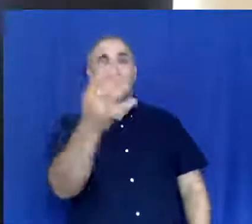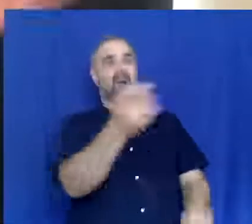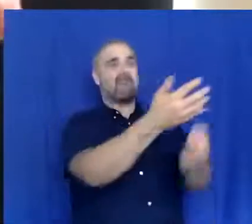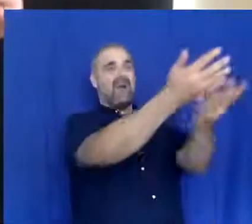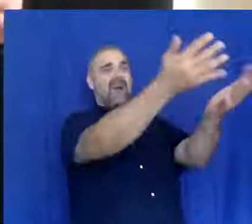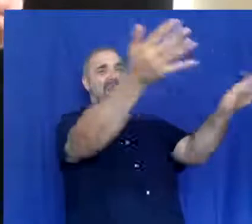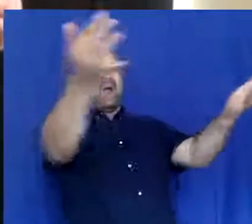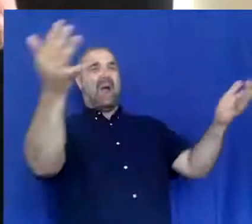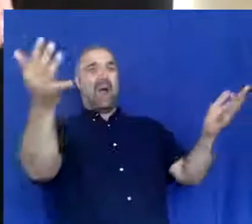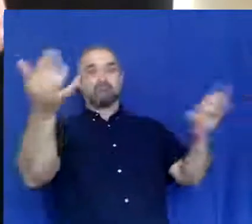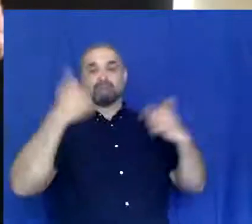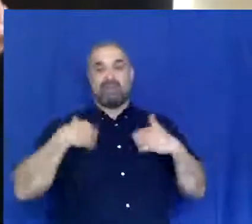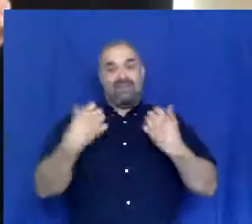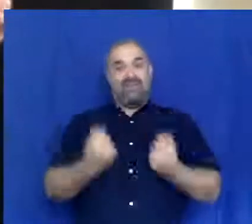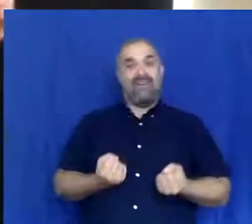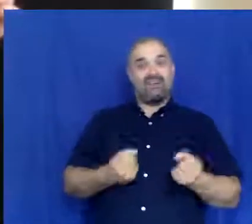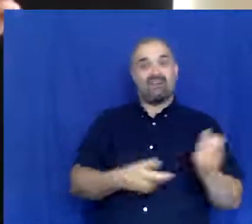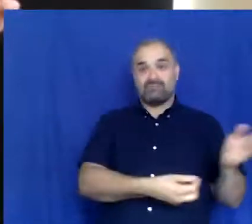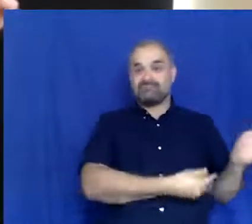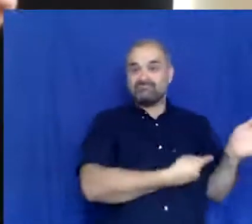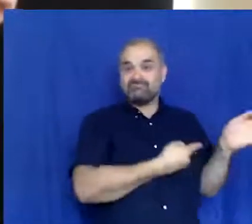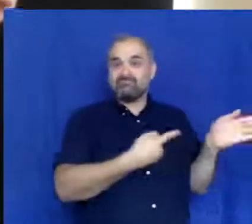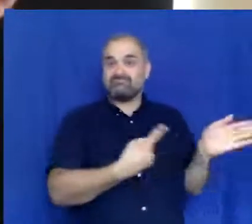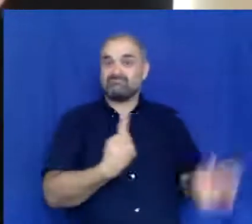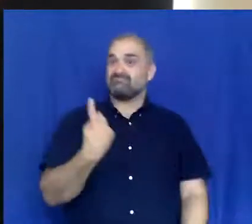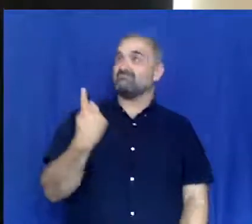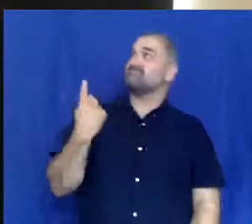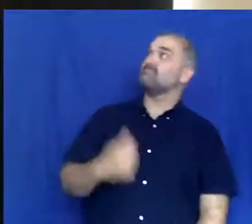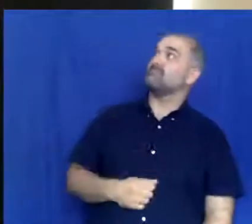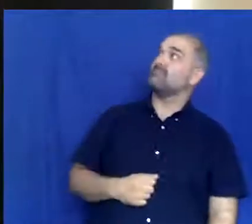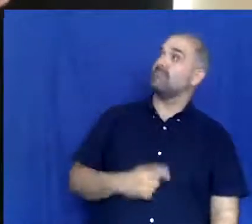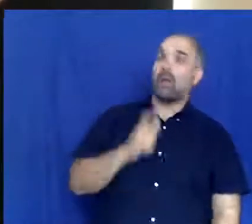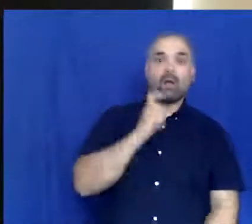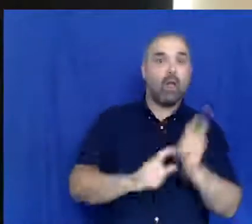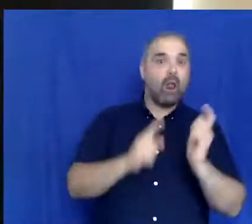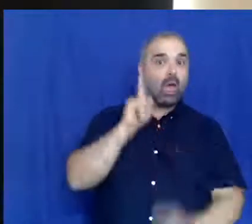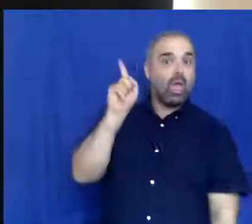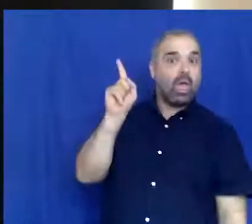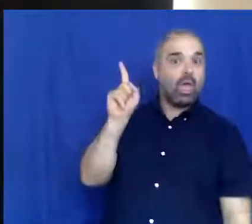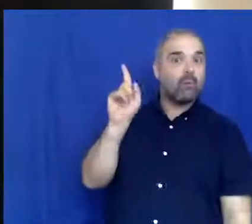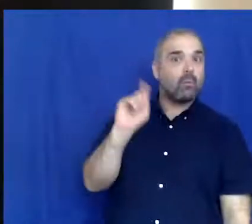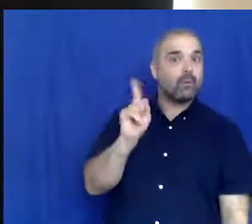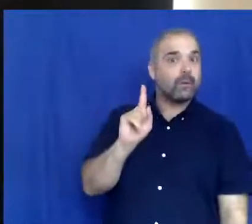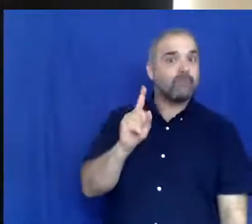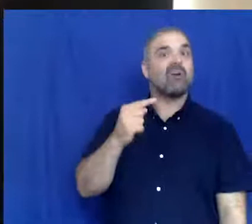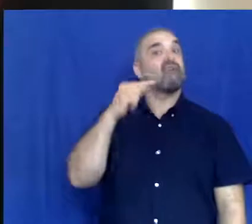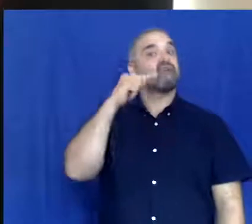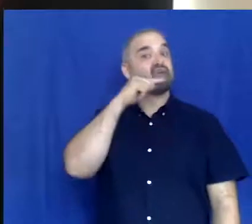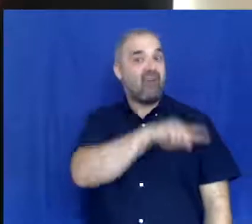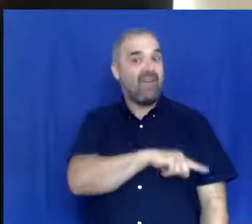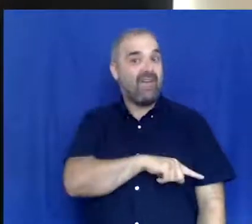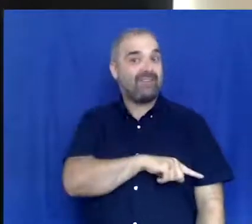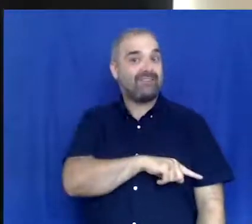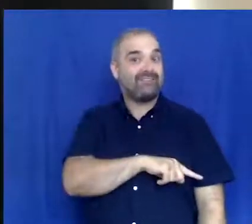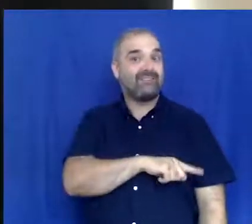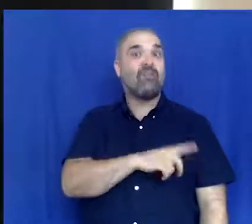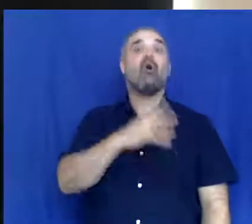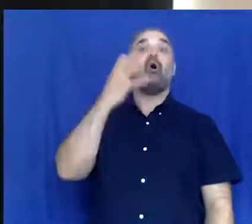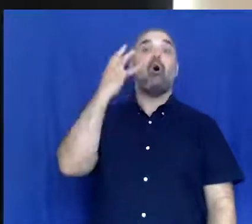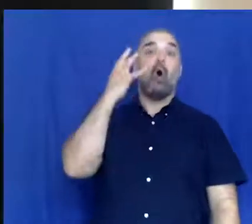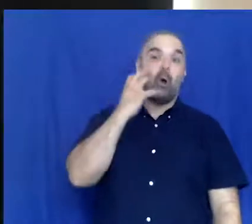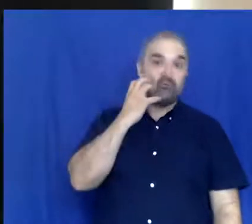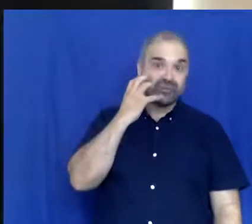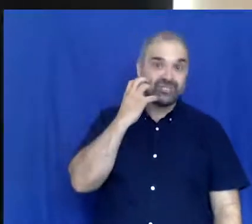I have a rainbow here. Can you point to the colours with me? Ready? We have red, we